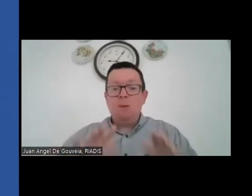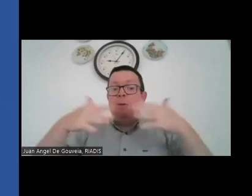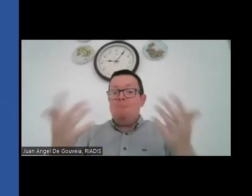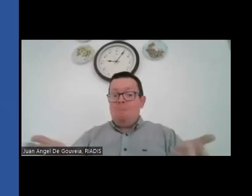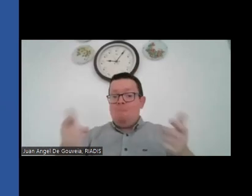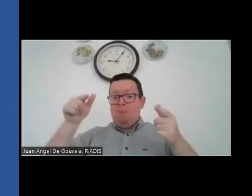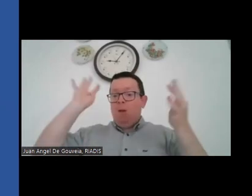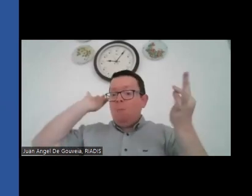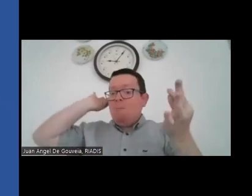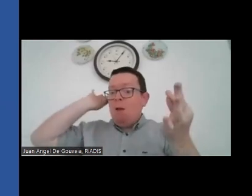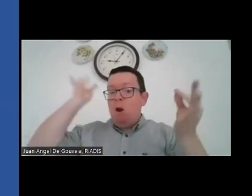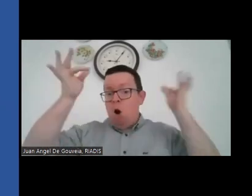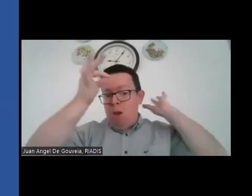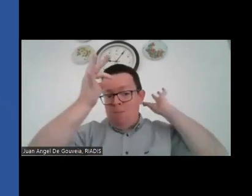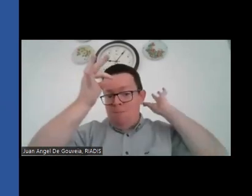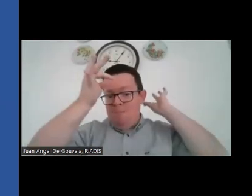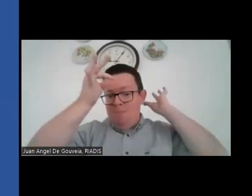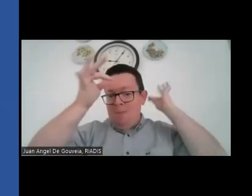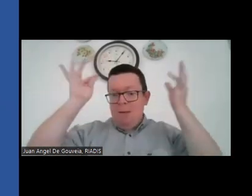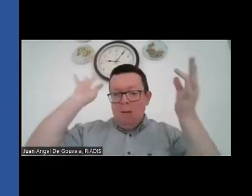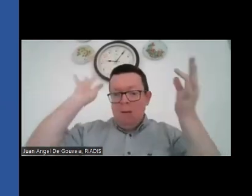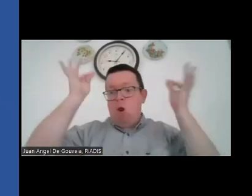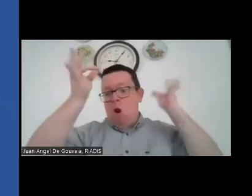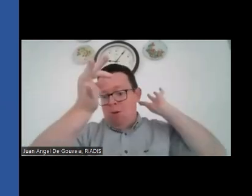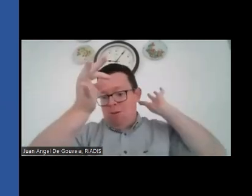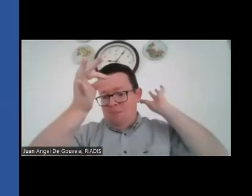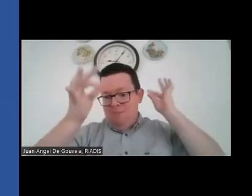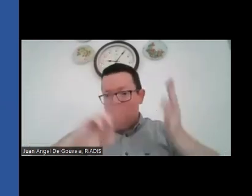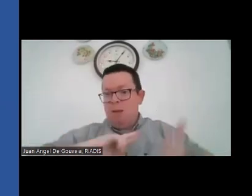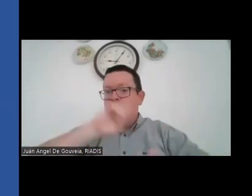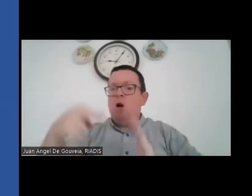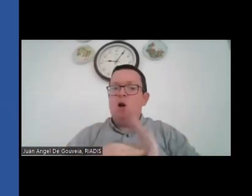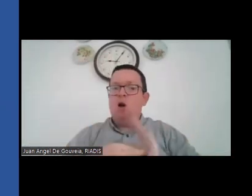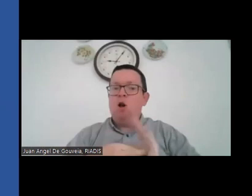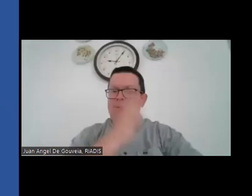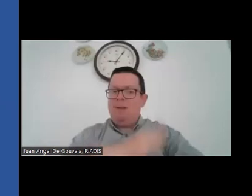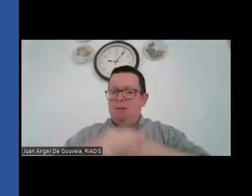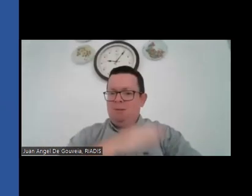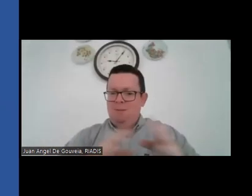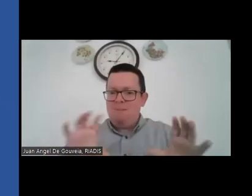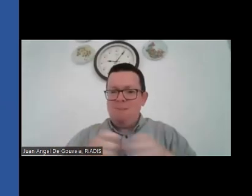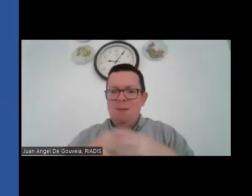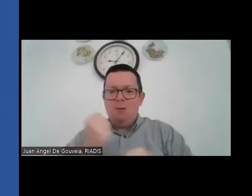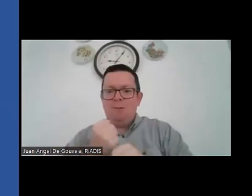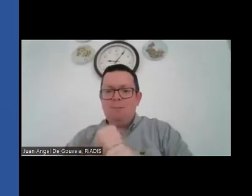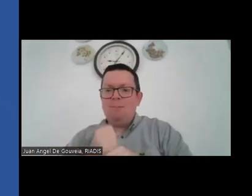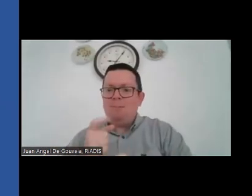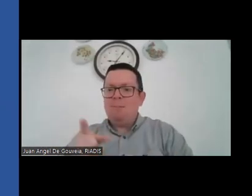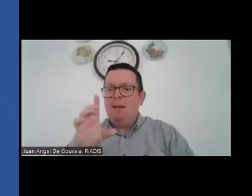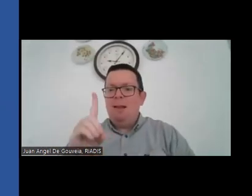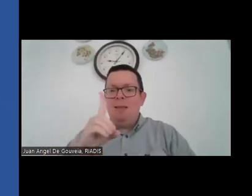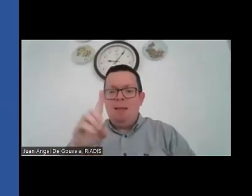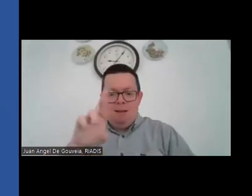What is the role of organization of persons with disabilities in the DRR settings? There must be